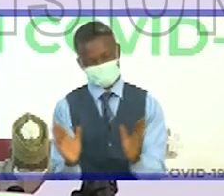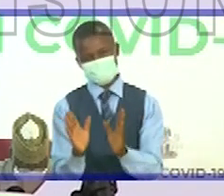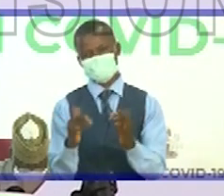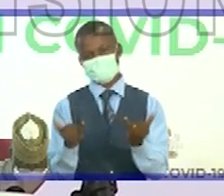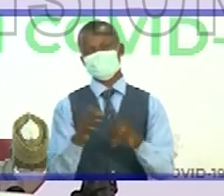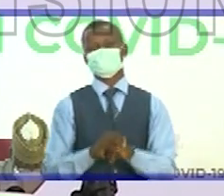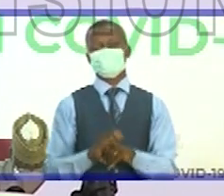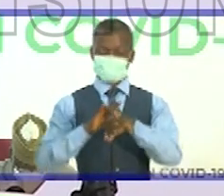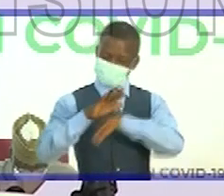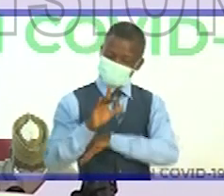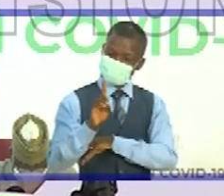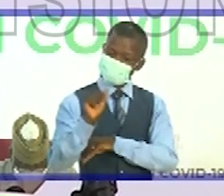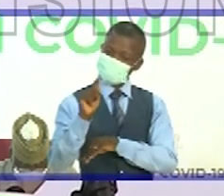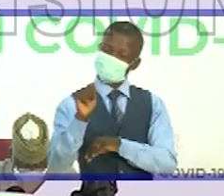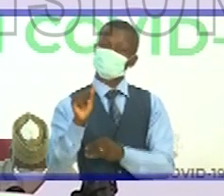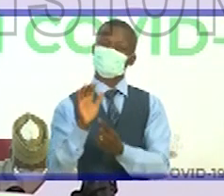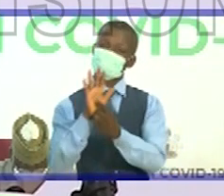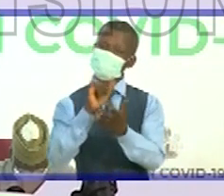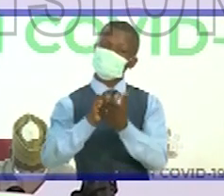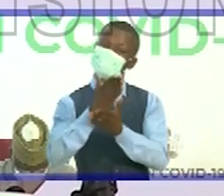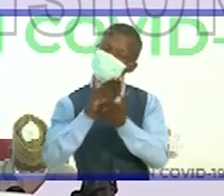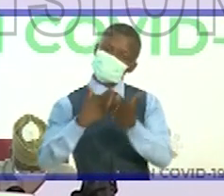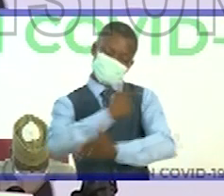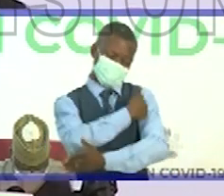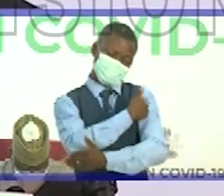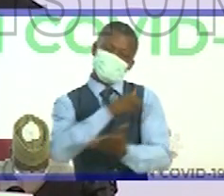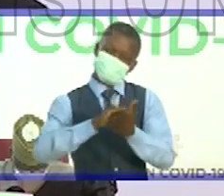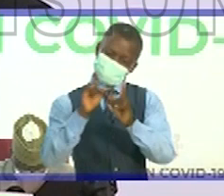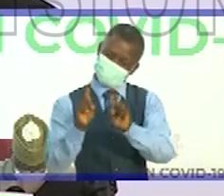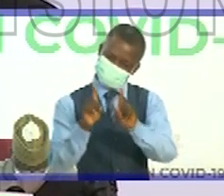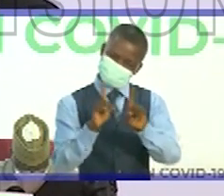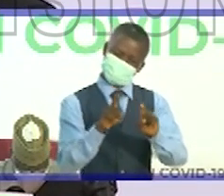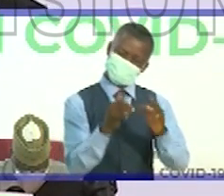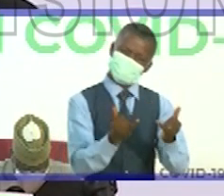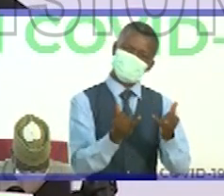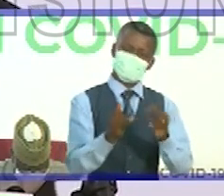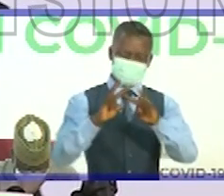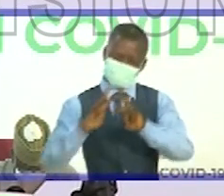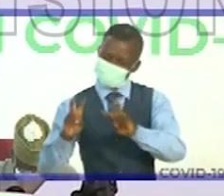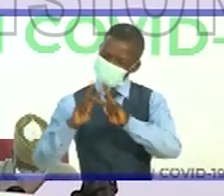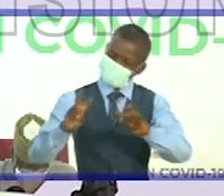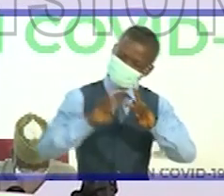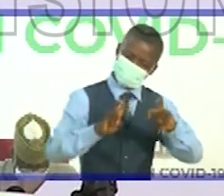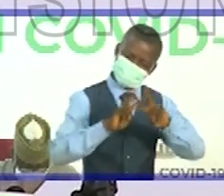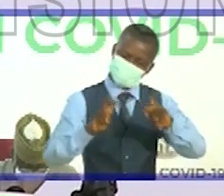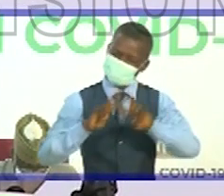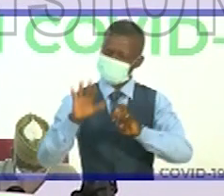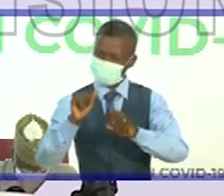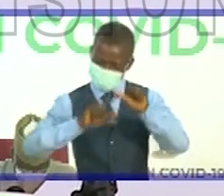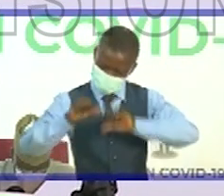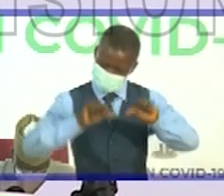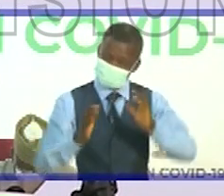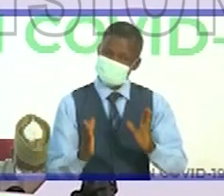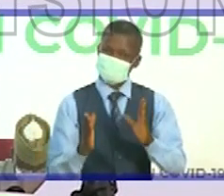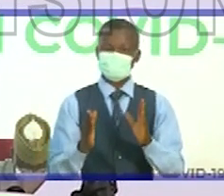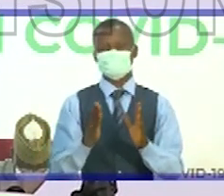Early data has shown that some of the vaccines that are going through these trials are well tolerated among volunteers, which is the first thing